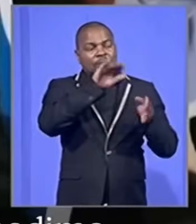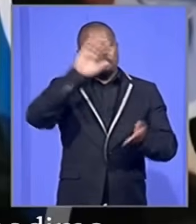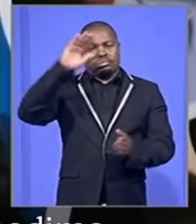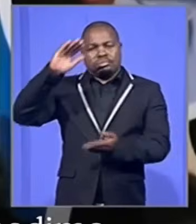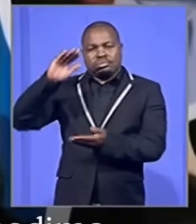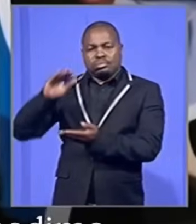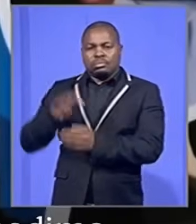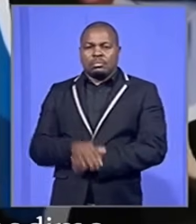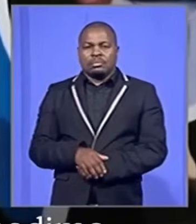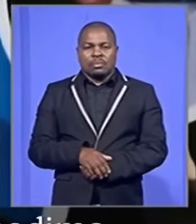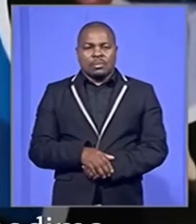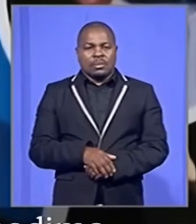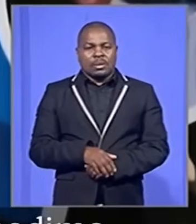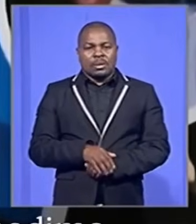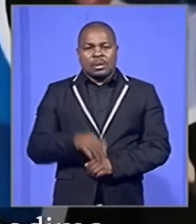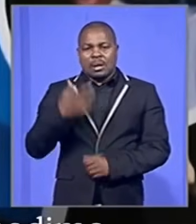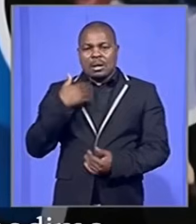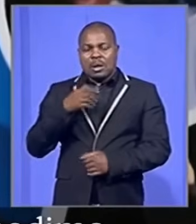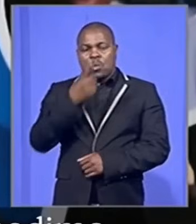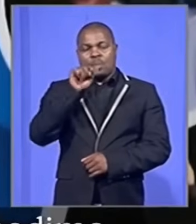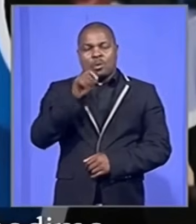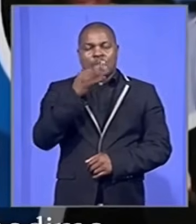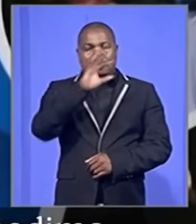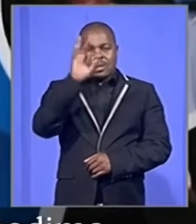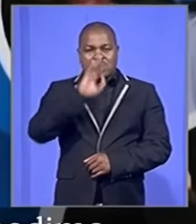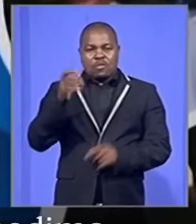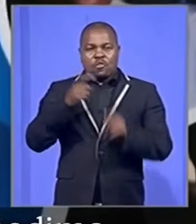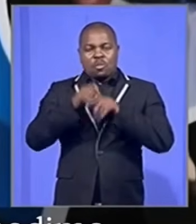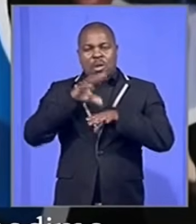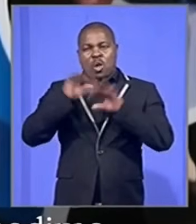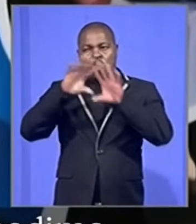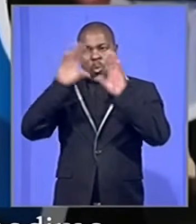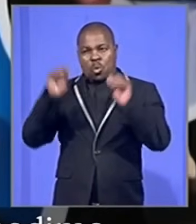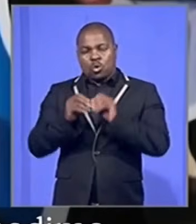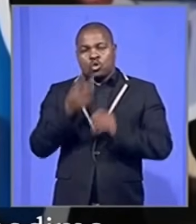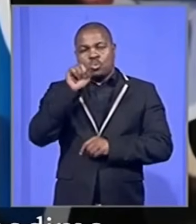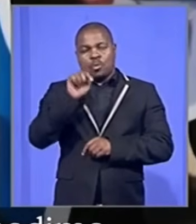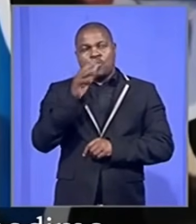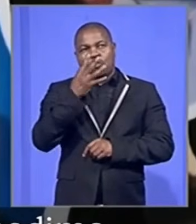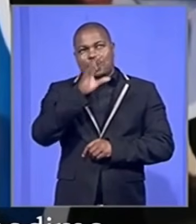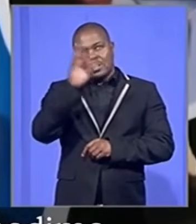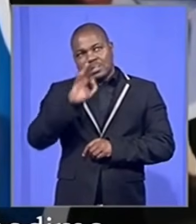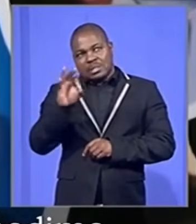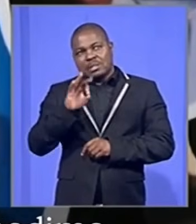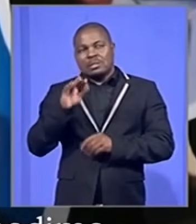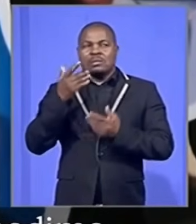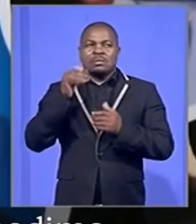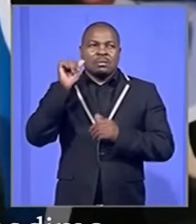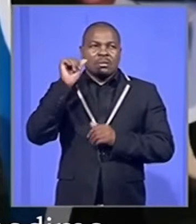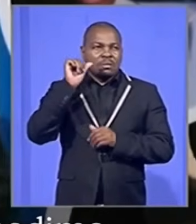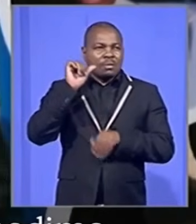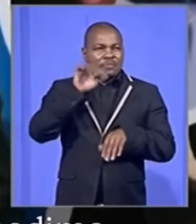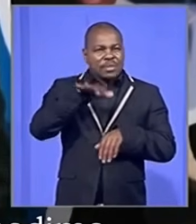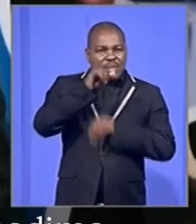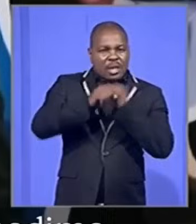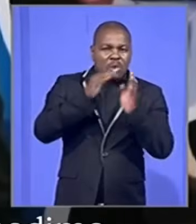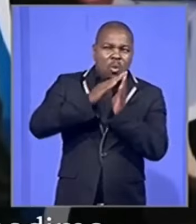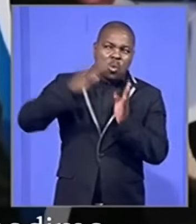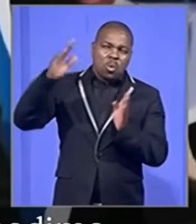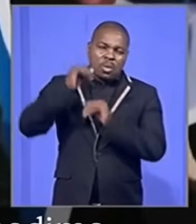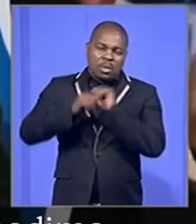the prevalence decline of 1.3% for all ages, 2.4% for adults 15 and older